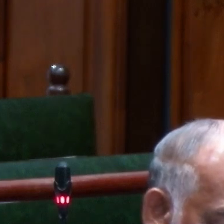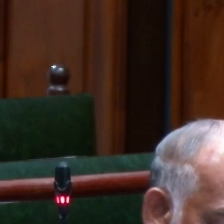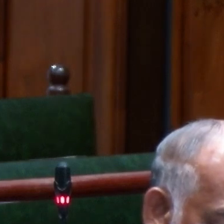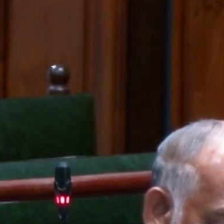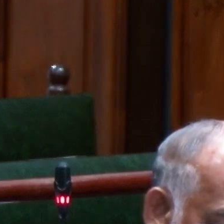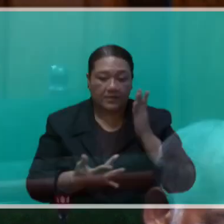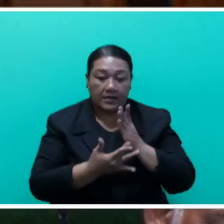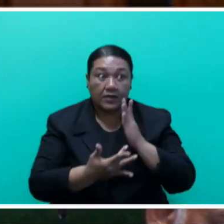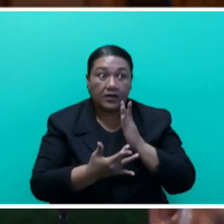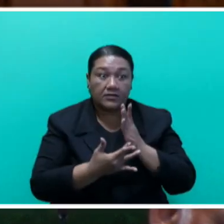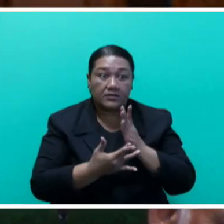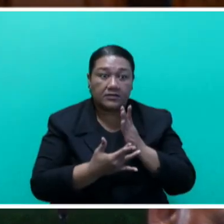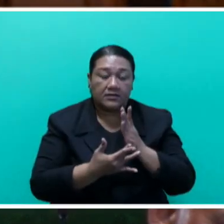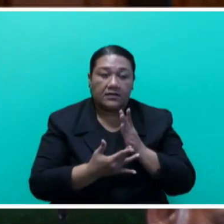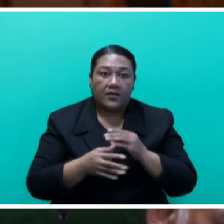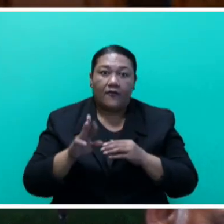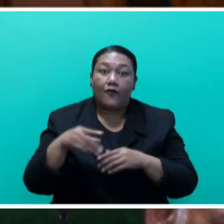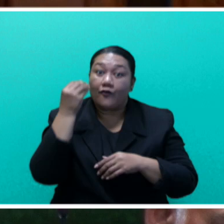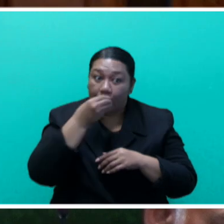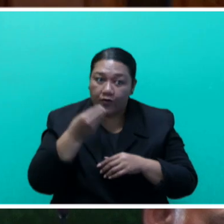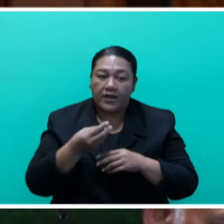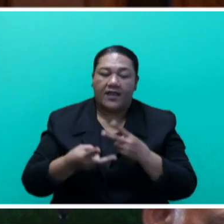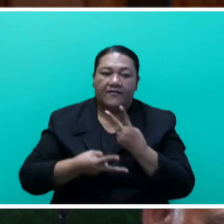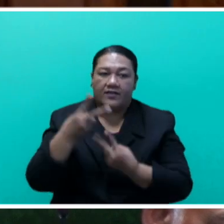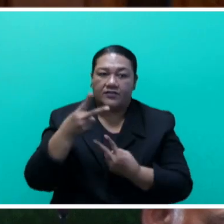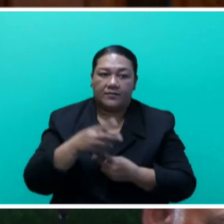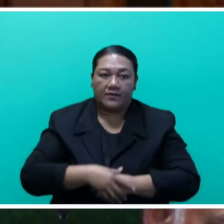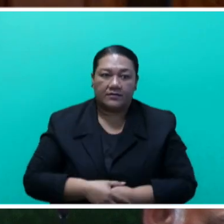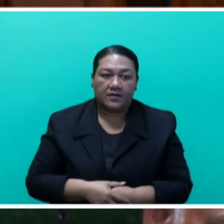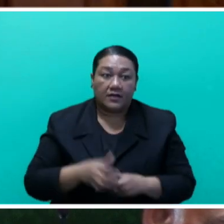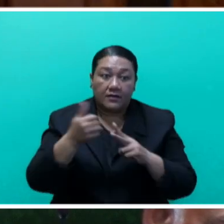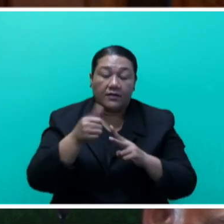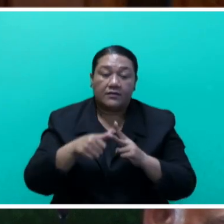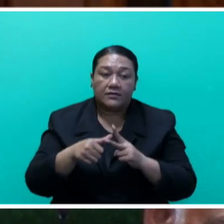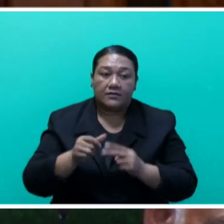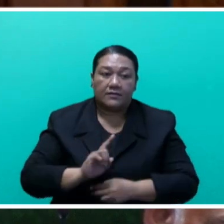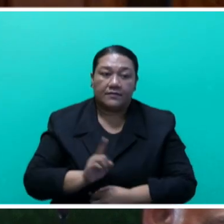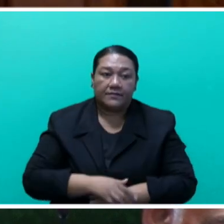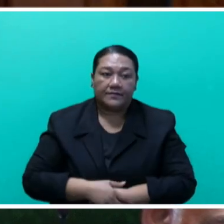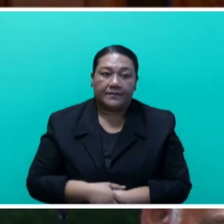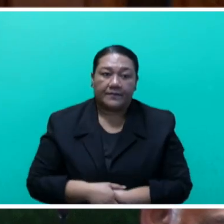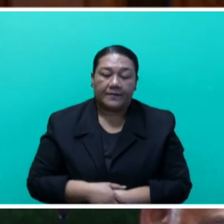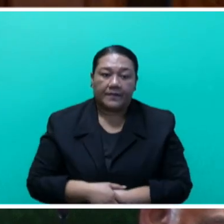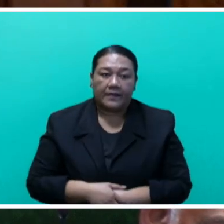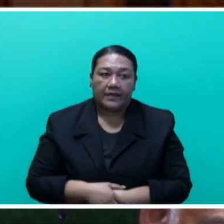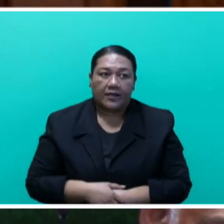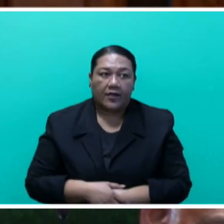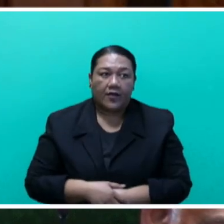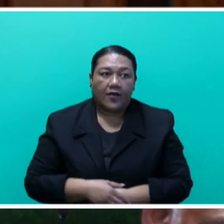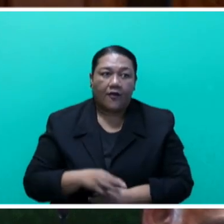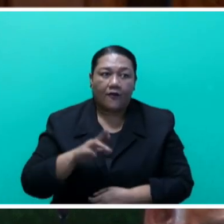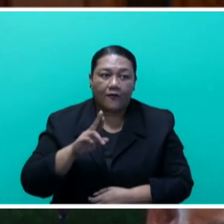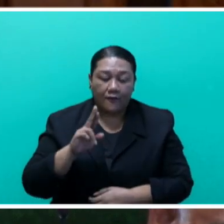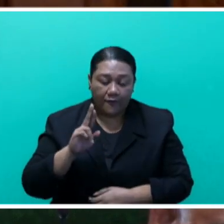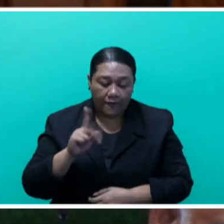for fruits and vegetables, and also for intensive livestock production.